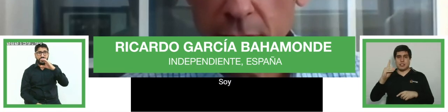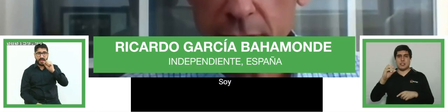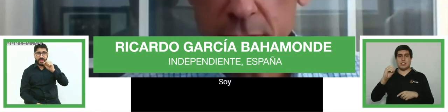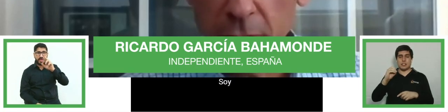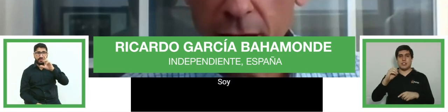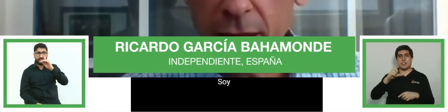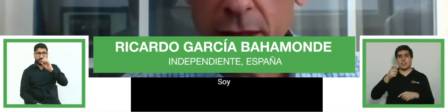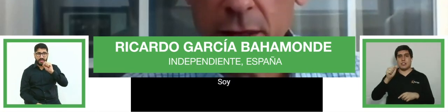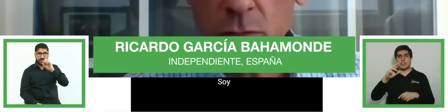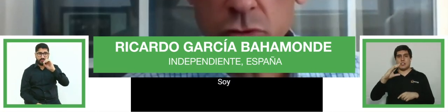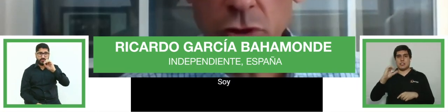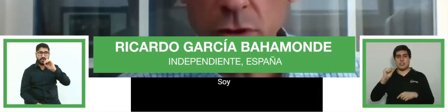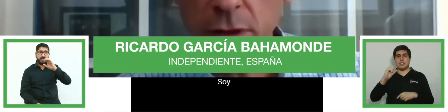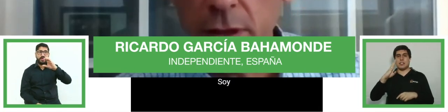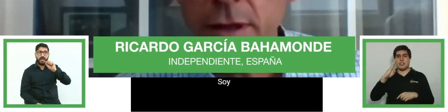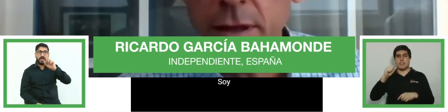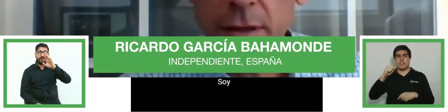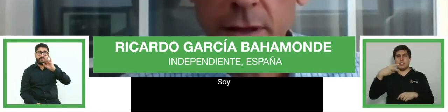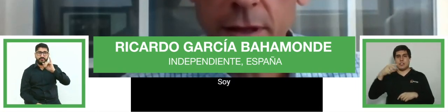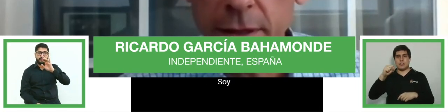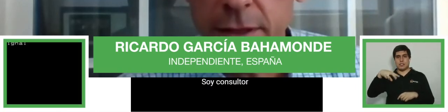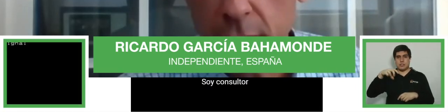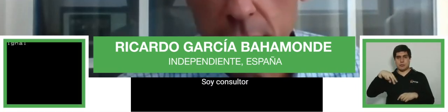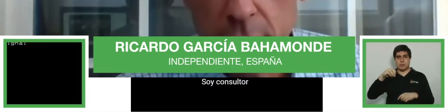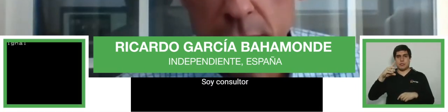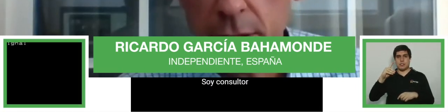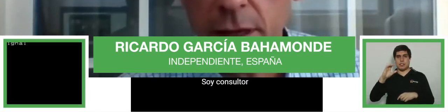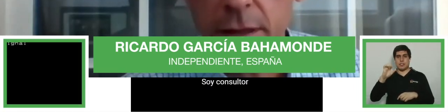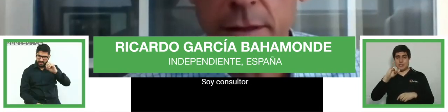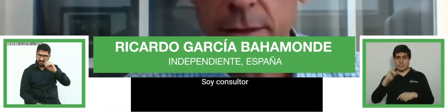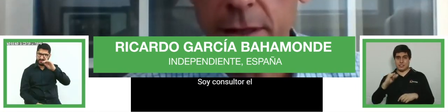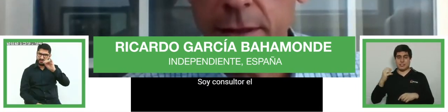in accessibility and inclusion